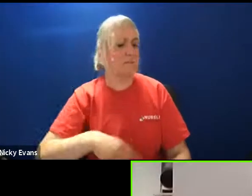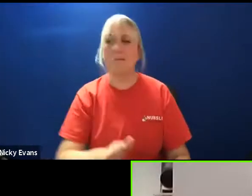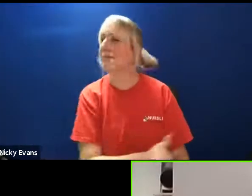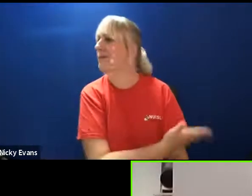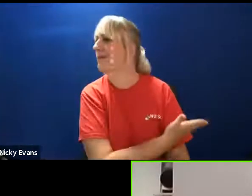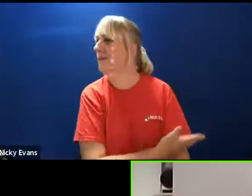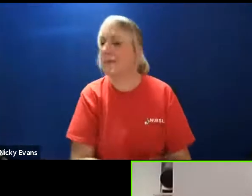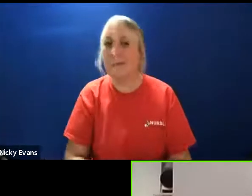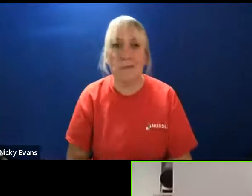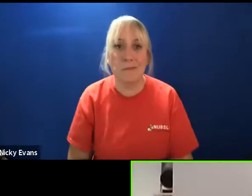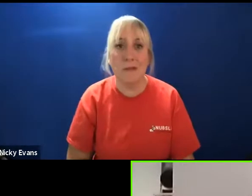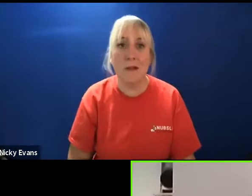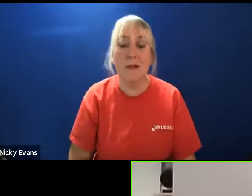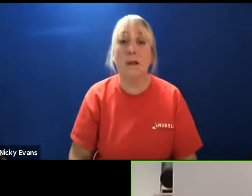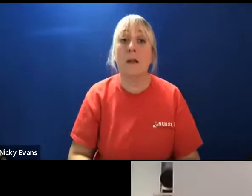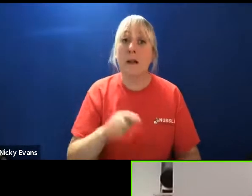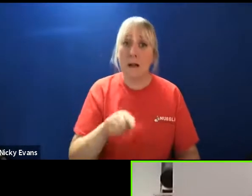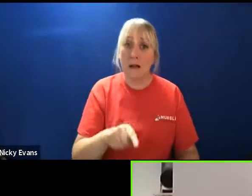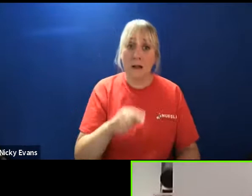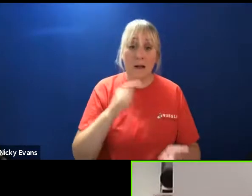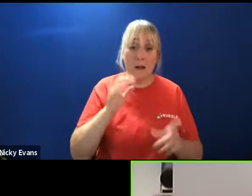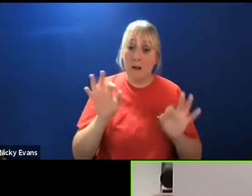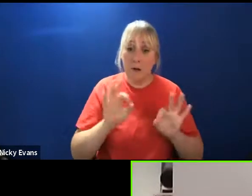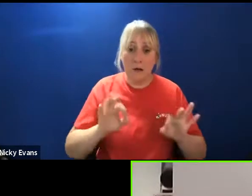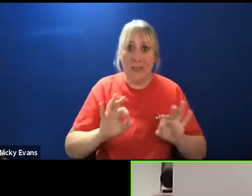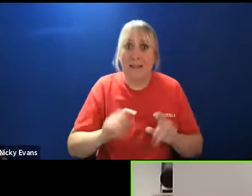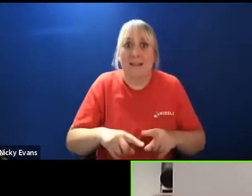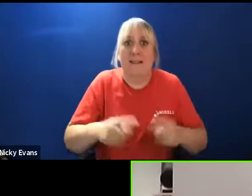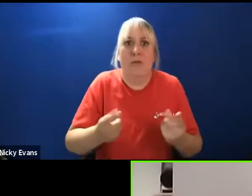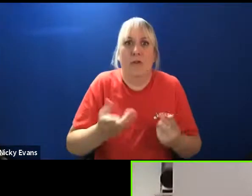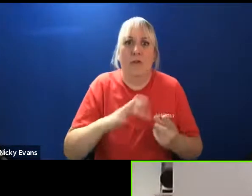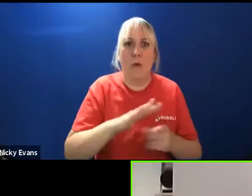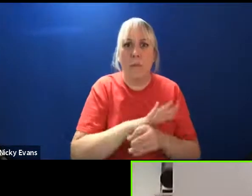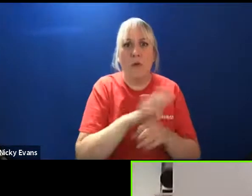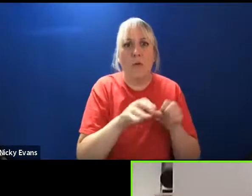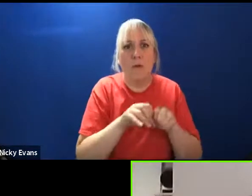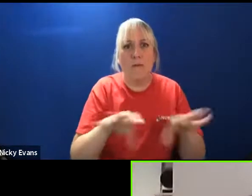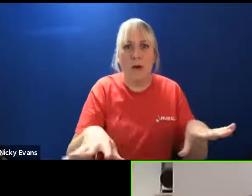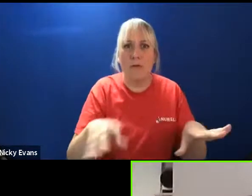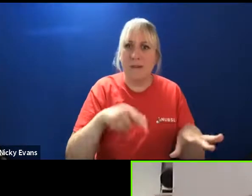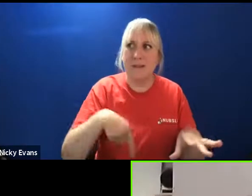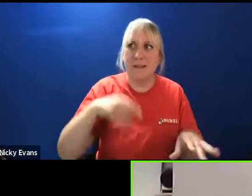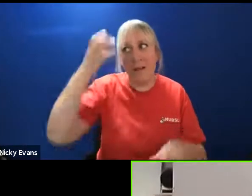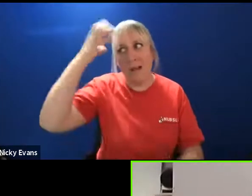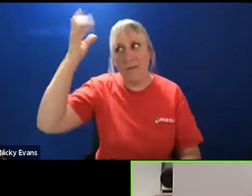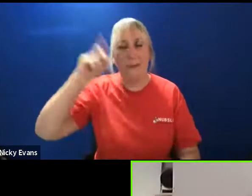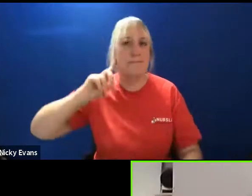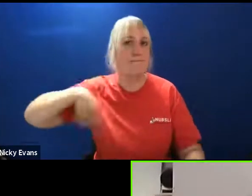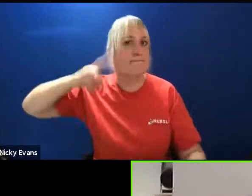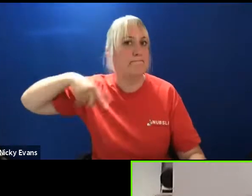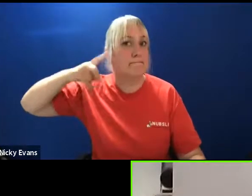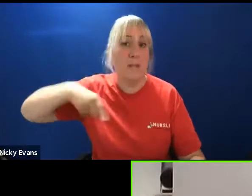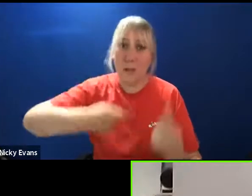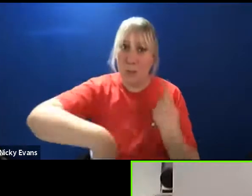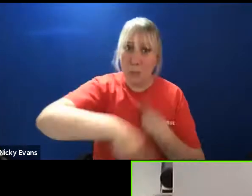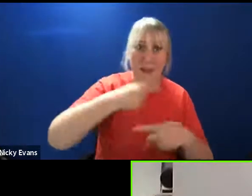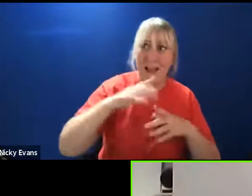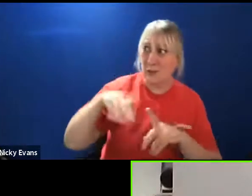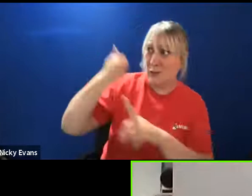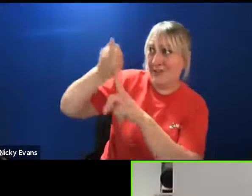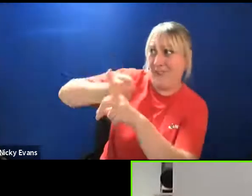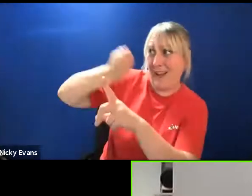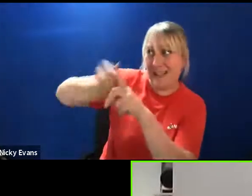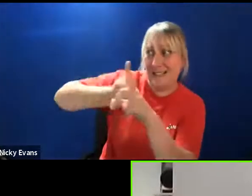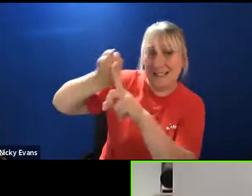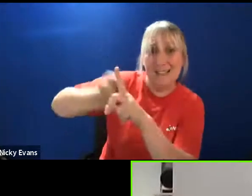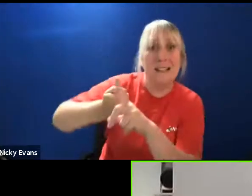made. This has been no different during the coronavirus pandemic. We've had to fight to be heard, and the government's response has fallen